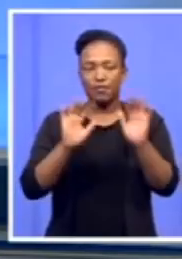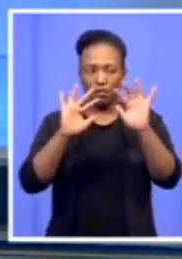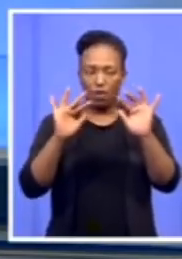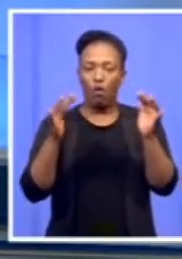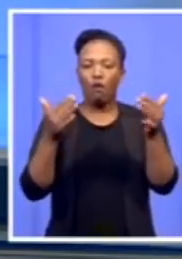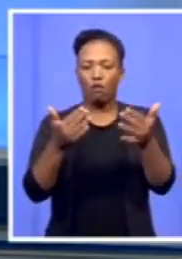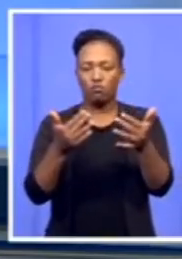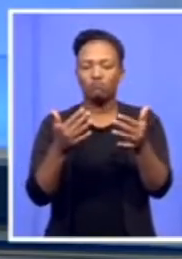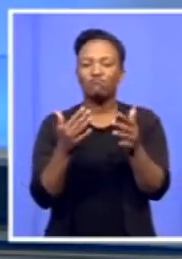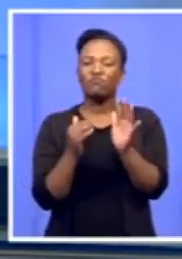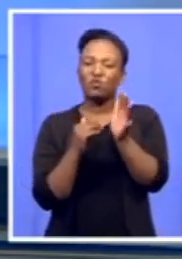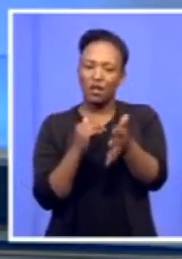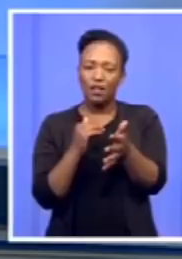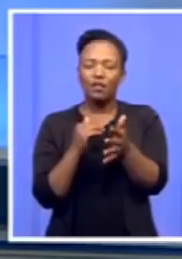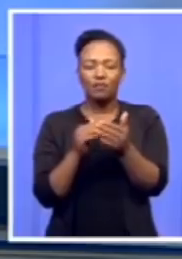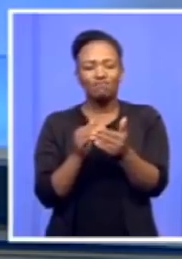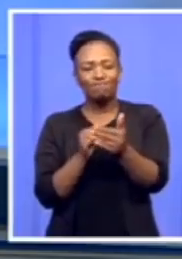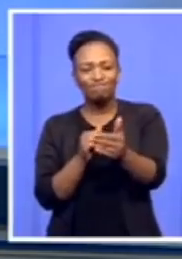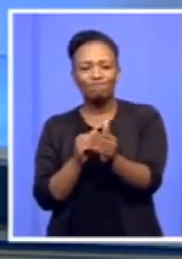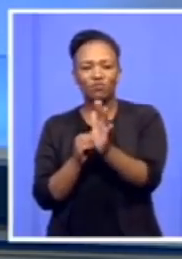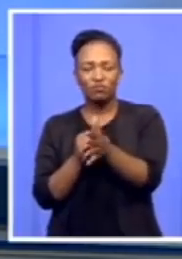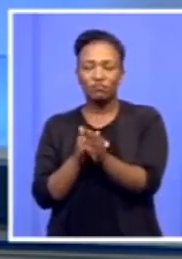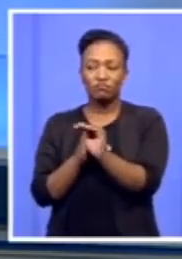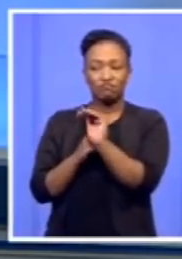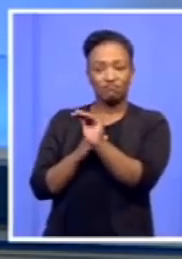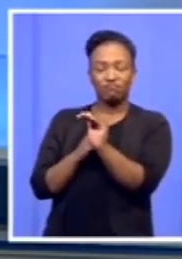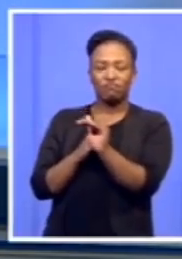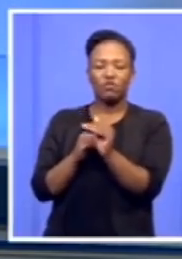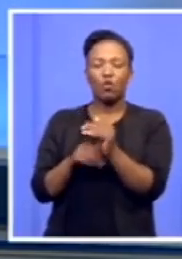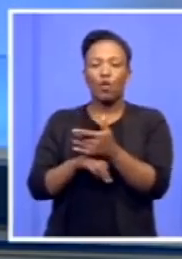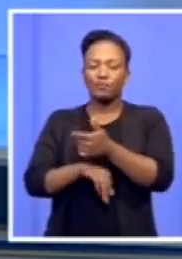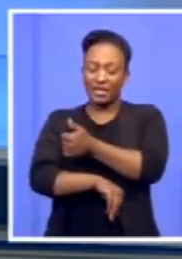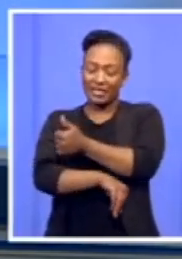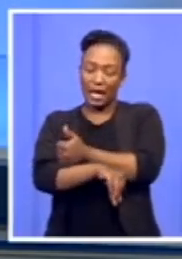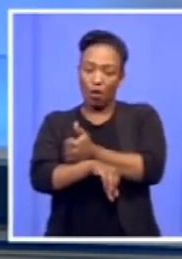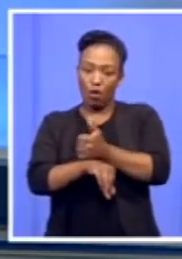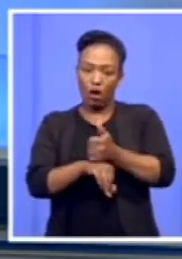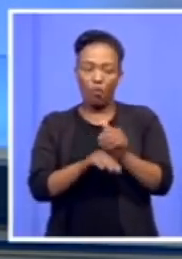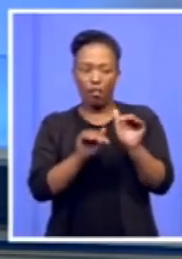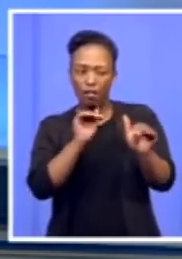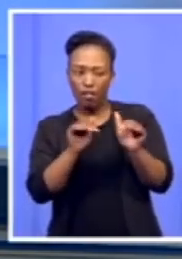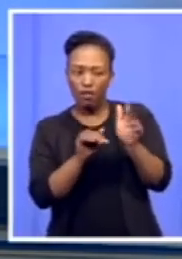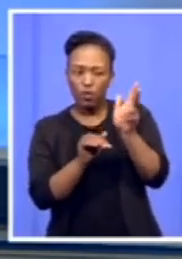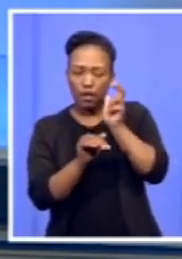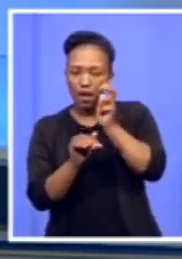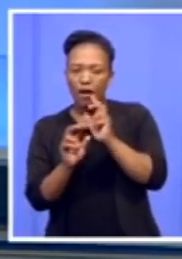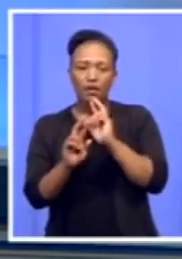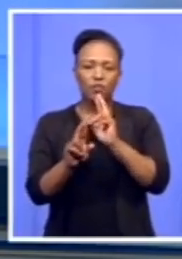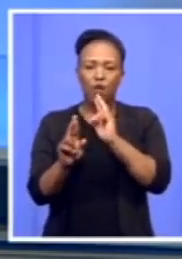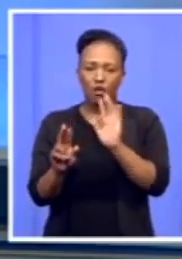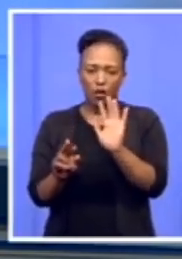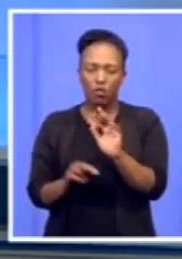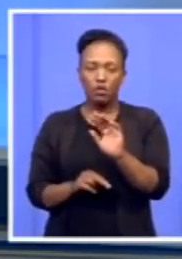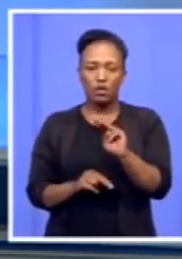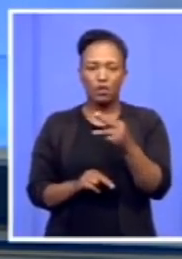base with various stakeholders to get reaction to this. The WHO saying speakers showcasing